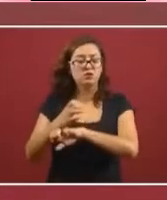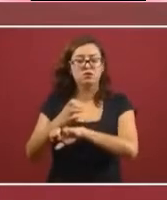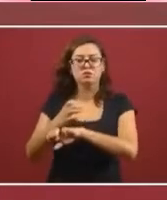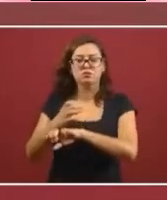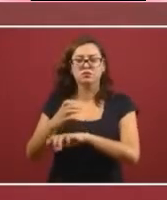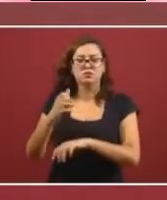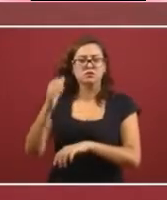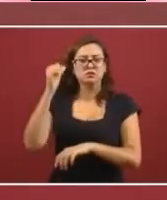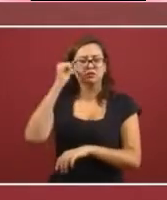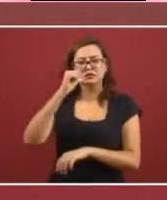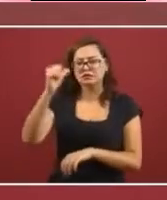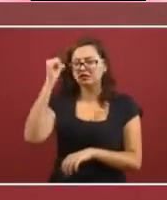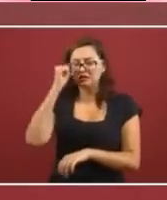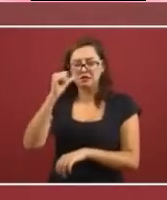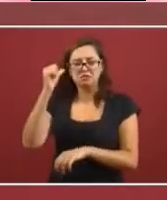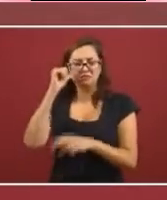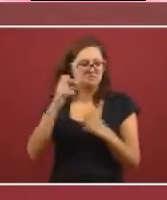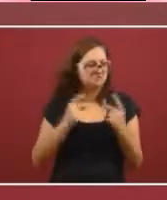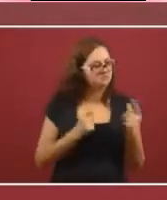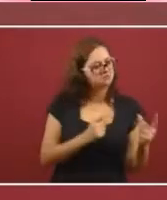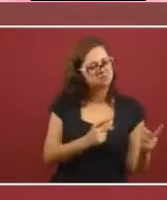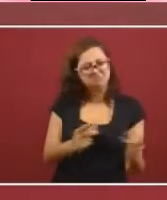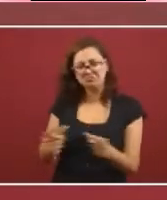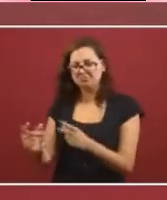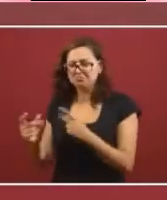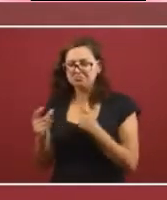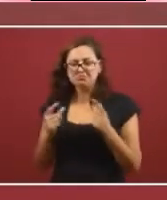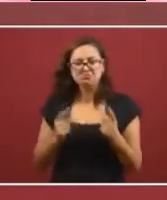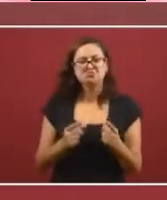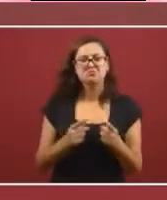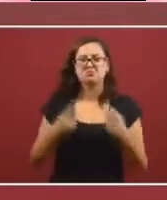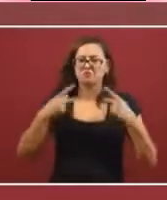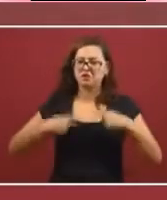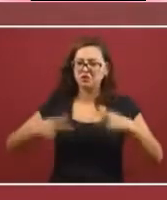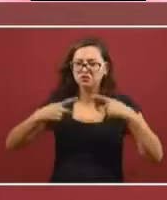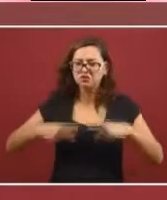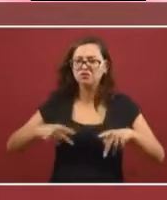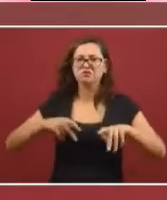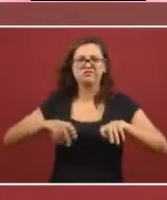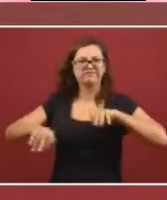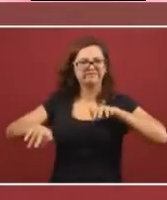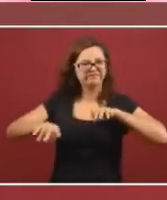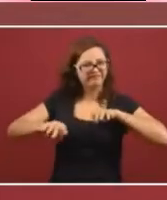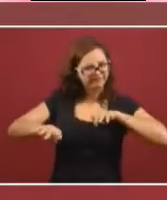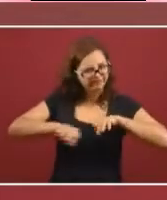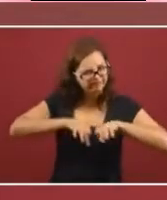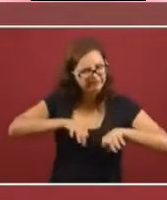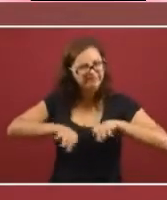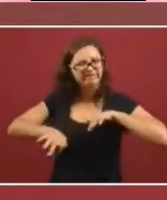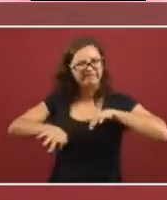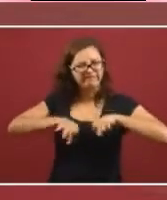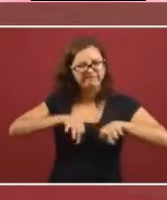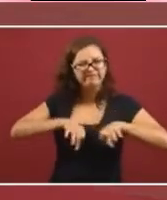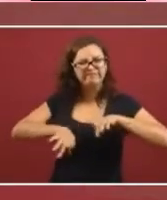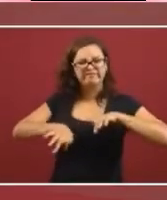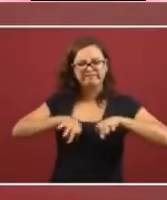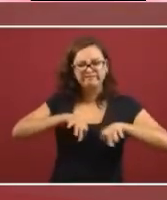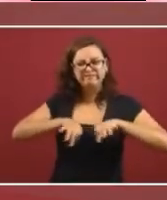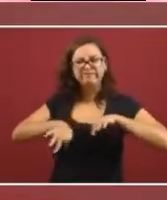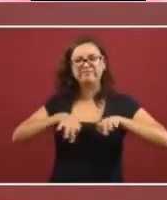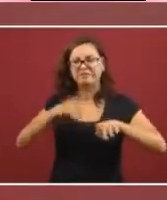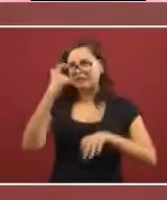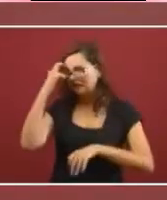su dinamismo económico. And it's a state that has always been characterized by its dynamite